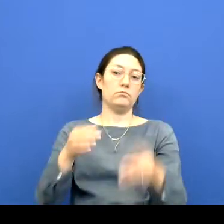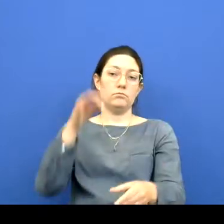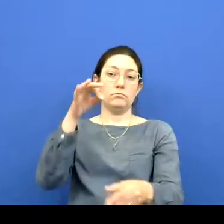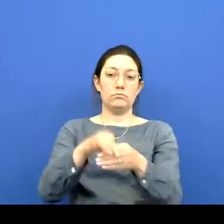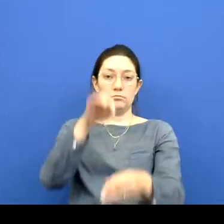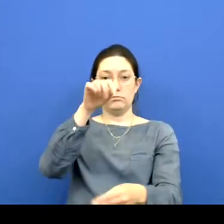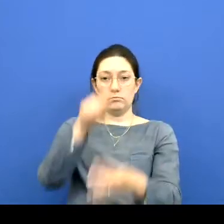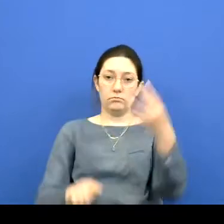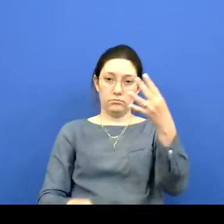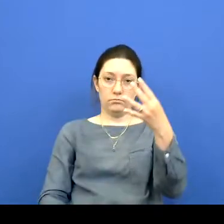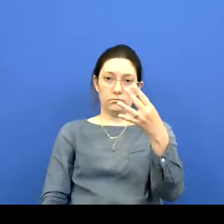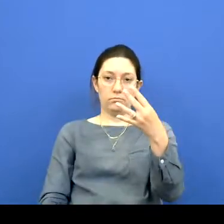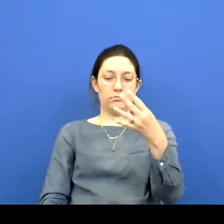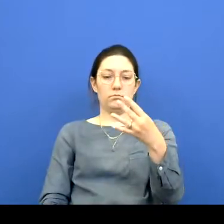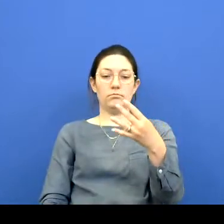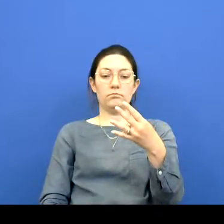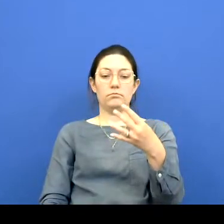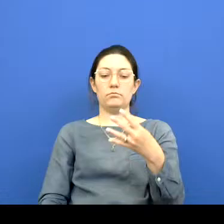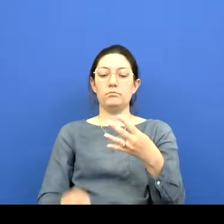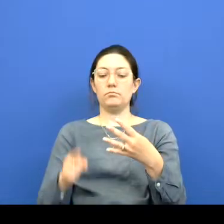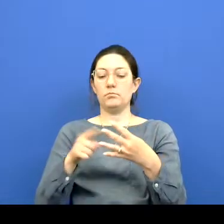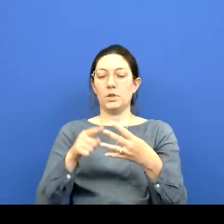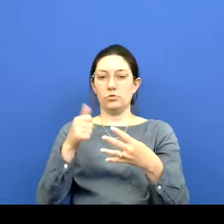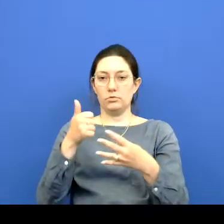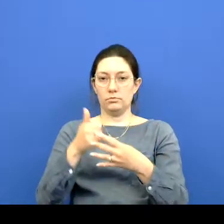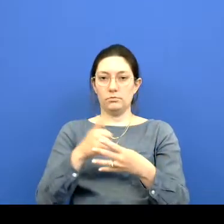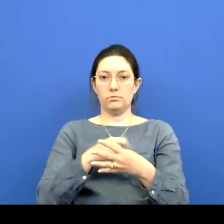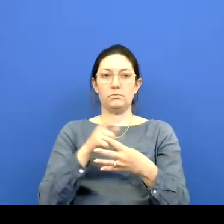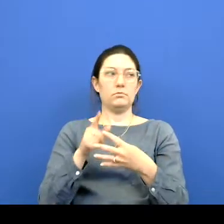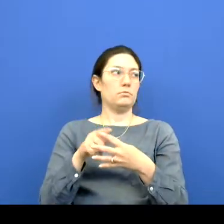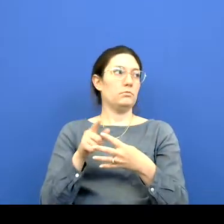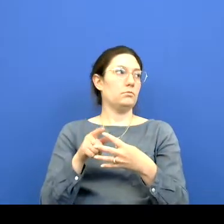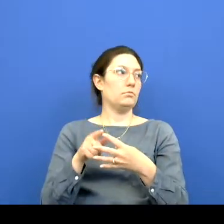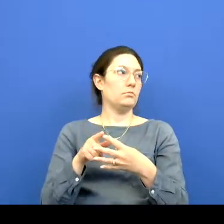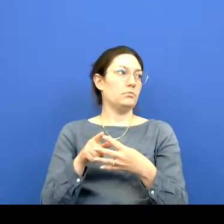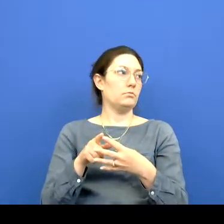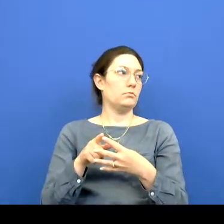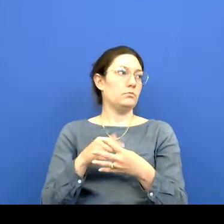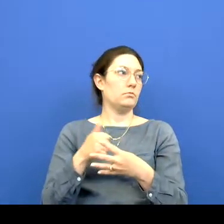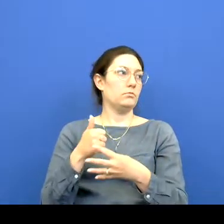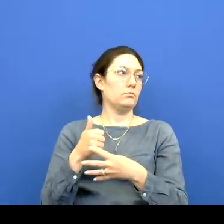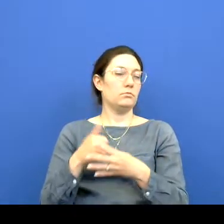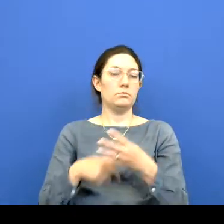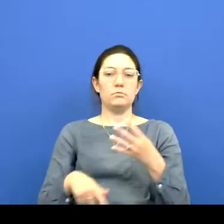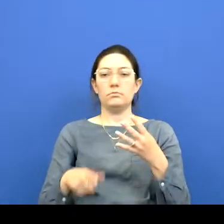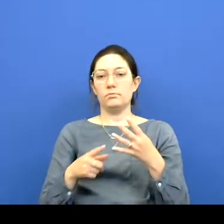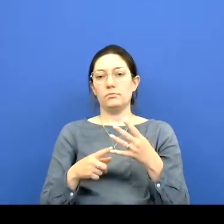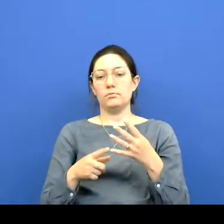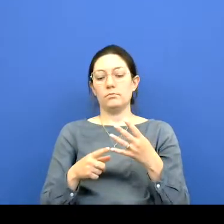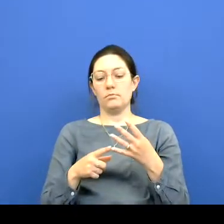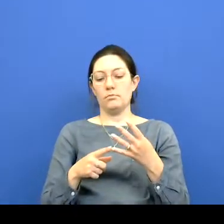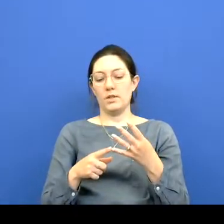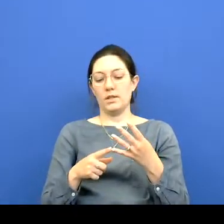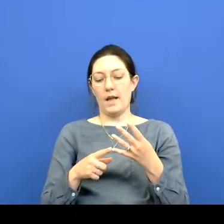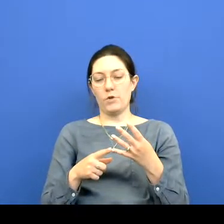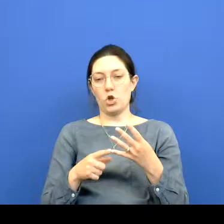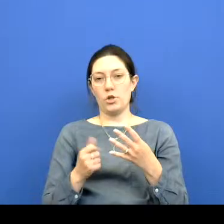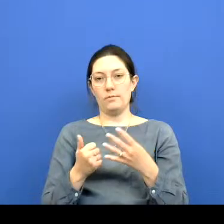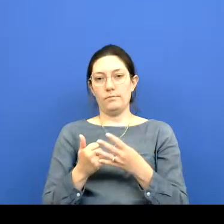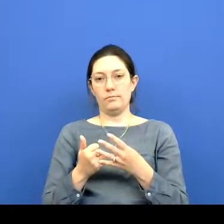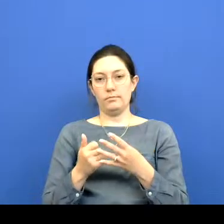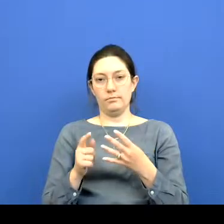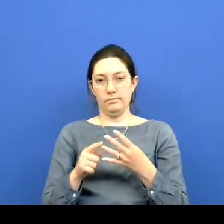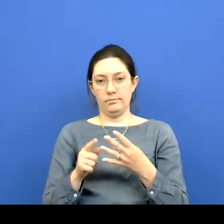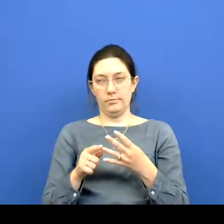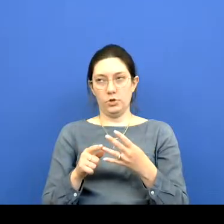roll. Councilmember Page, Aye. Councilmember Belanca, Aye. Councilmember Stafford.